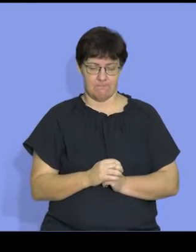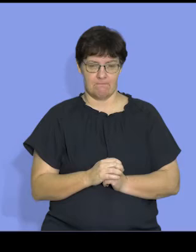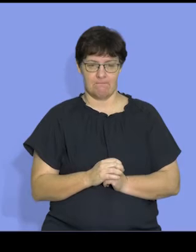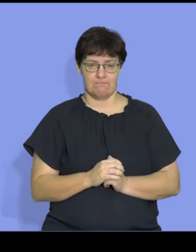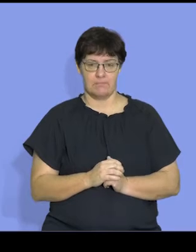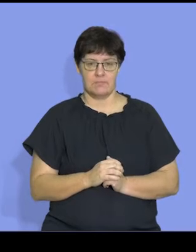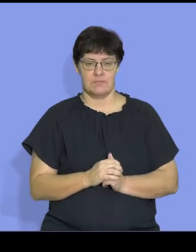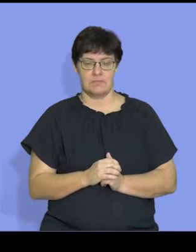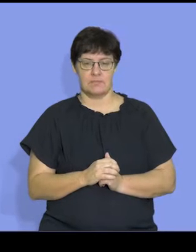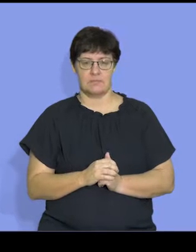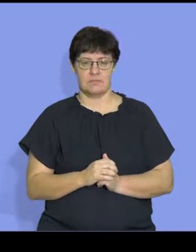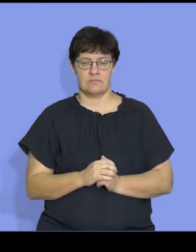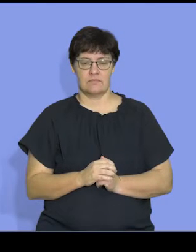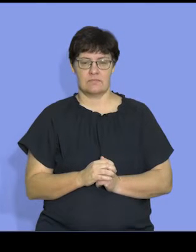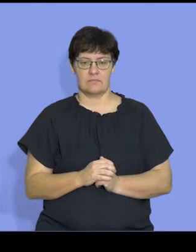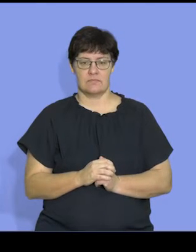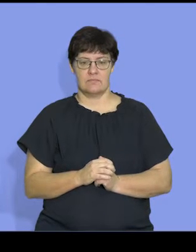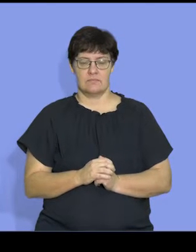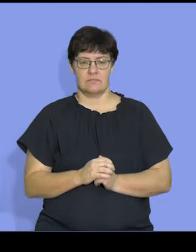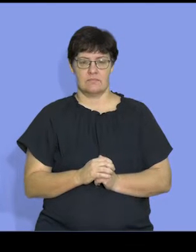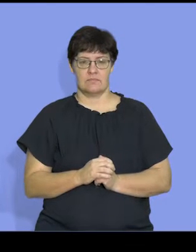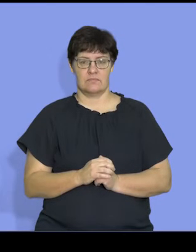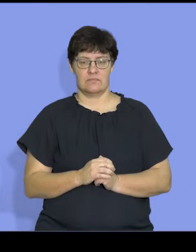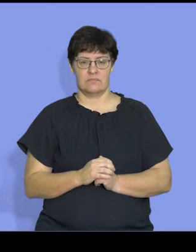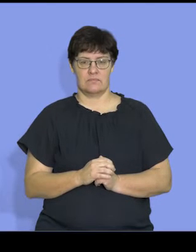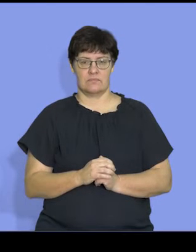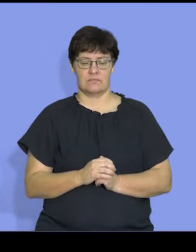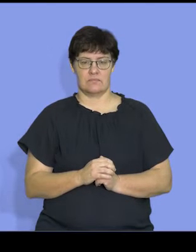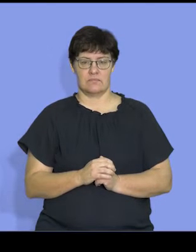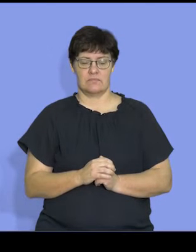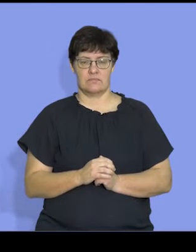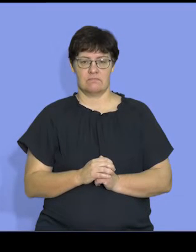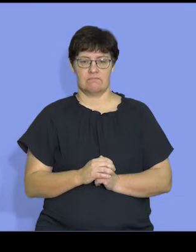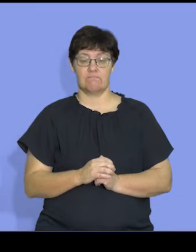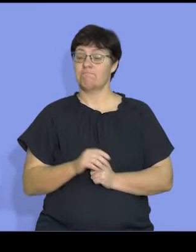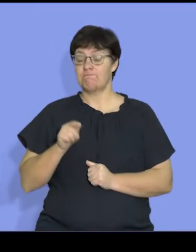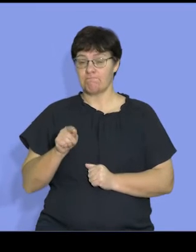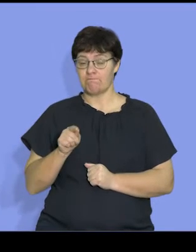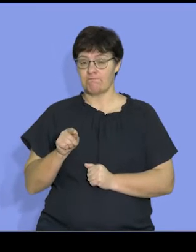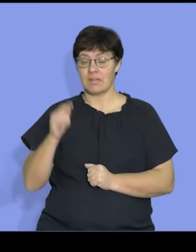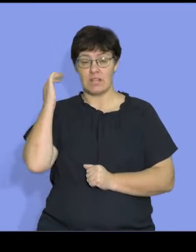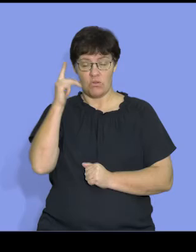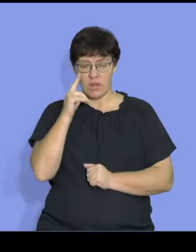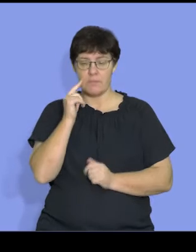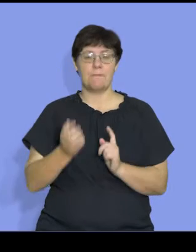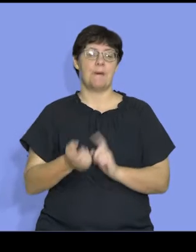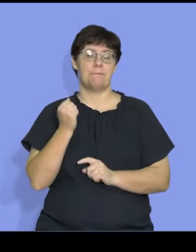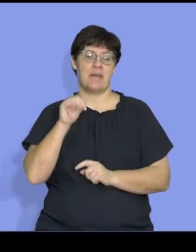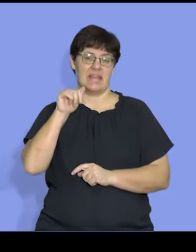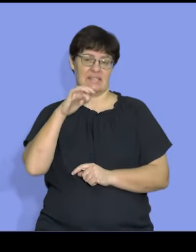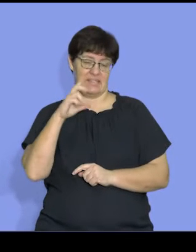So this is the Bronsted-Lowry theory, okay? So Bronsted-Lowry theory defines an